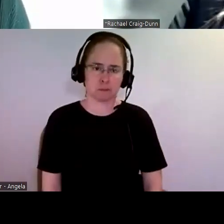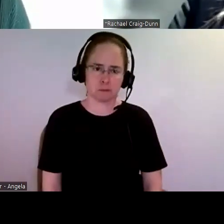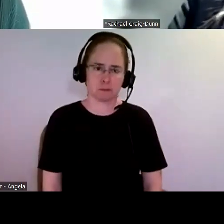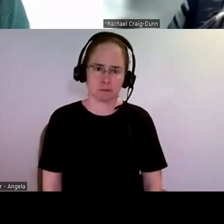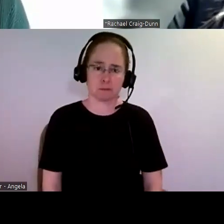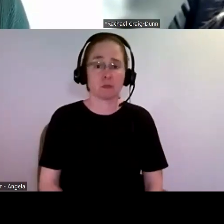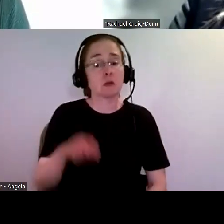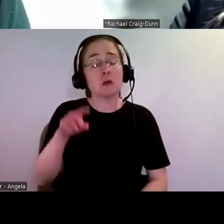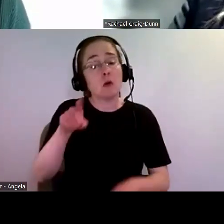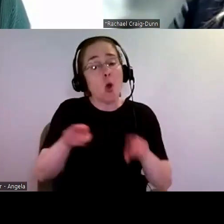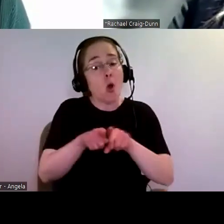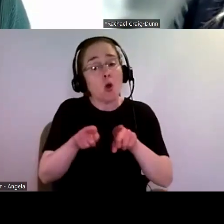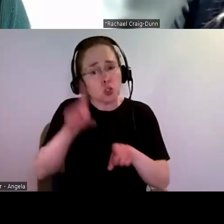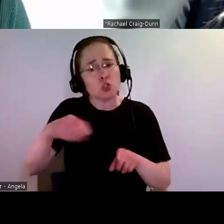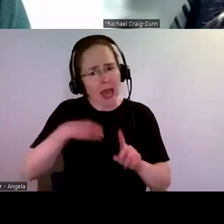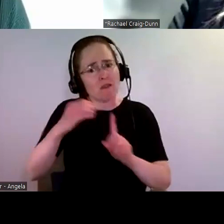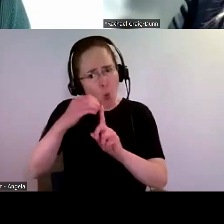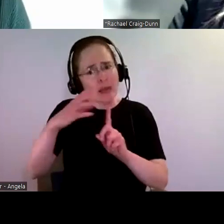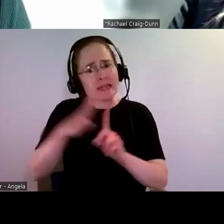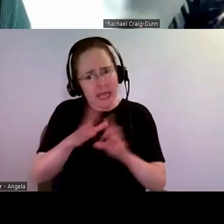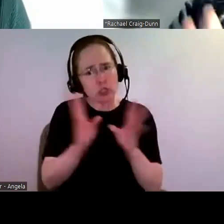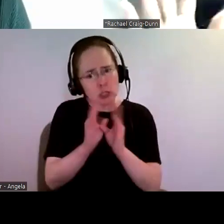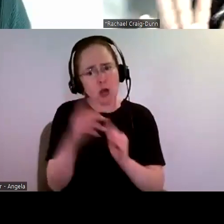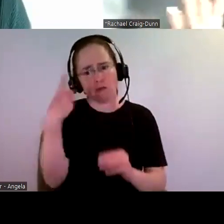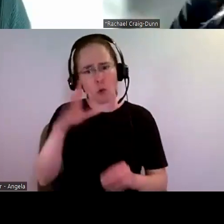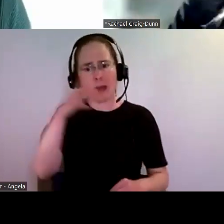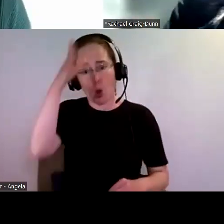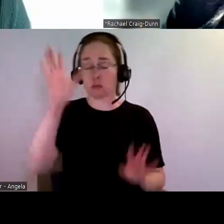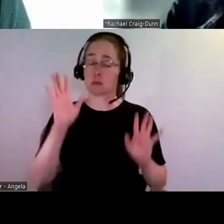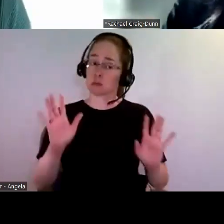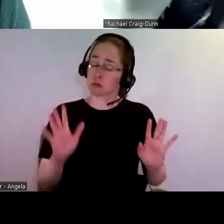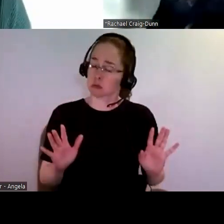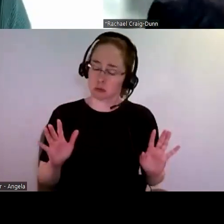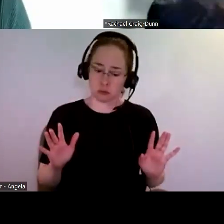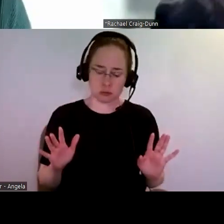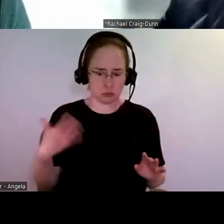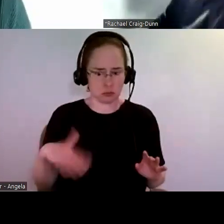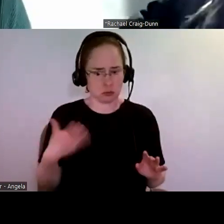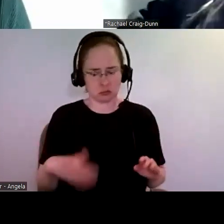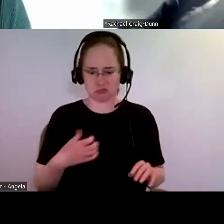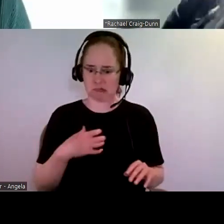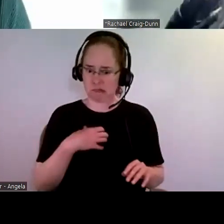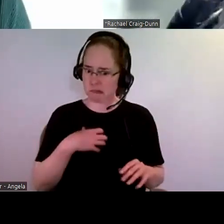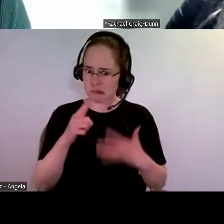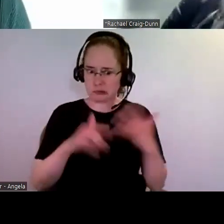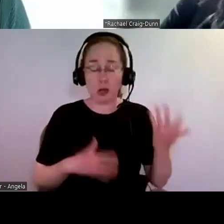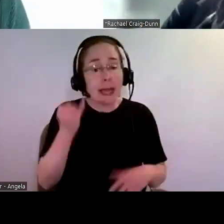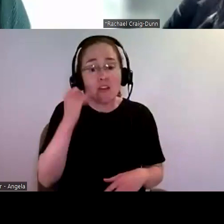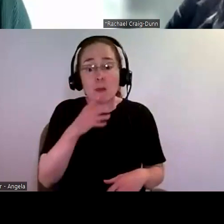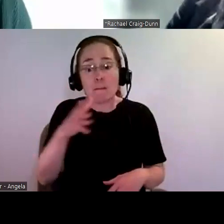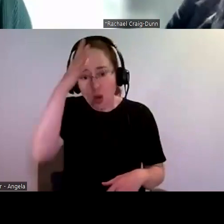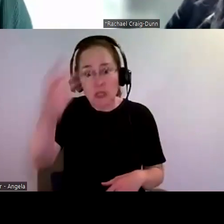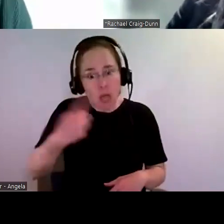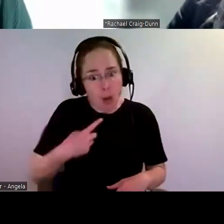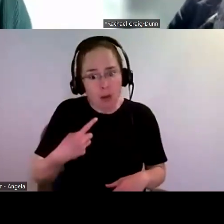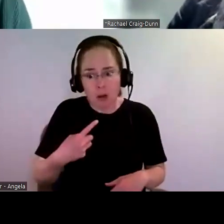There should even be an orientation for parents. I don't even get me started on certain things, because when parents come in